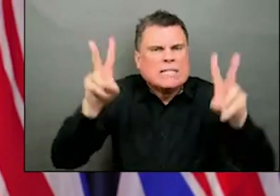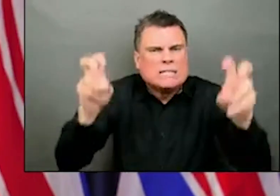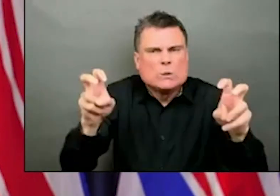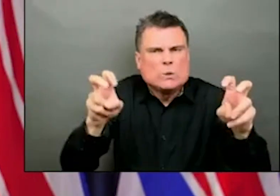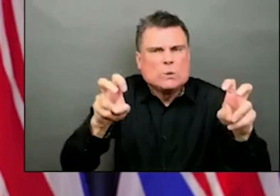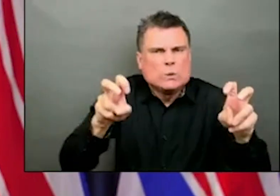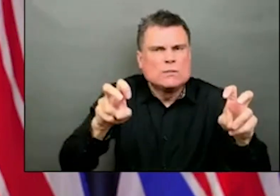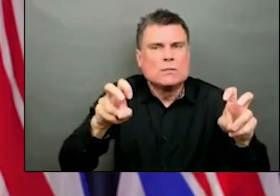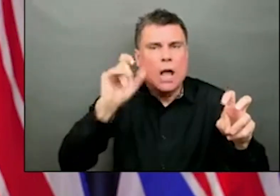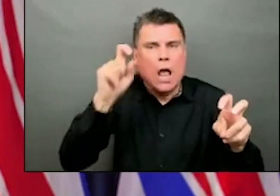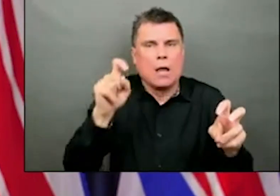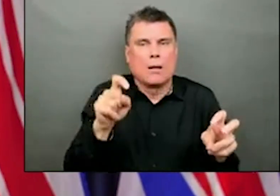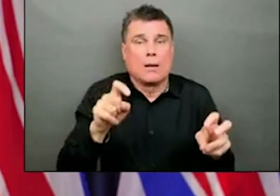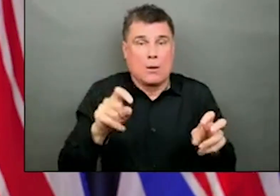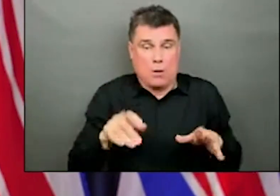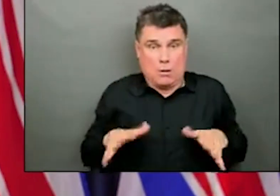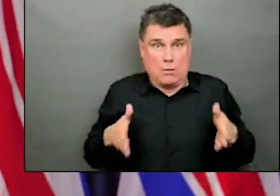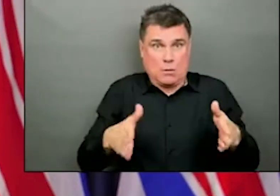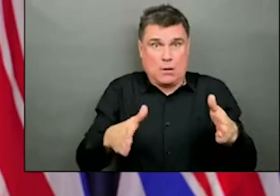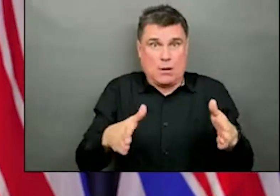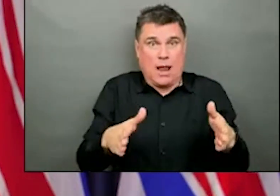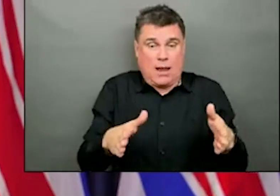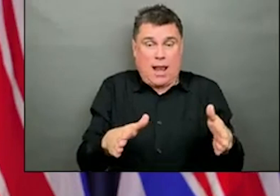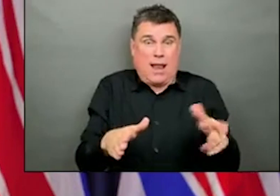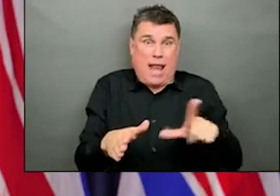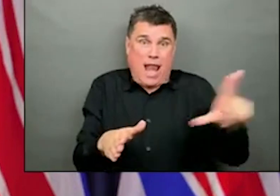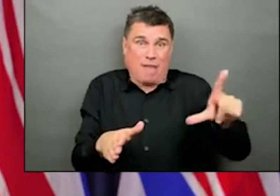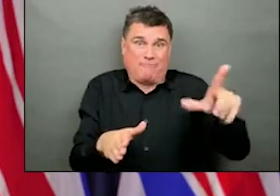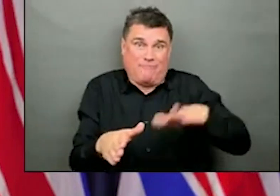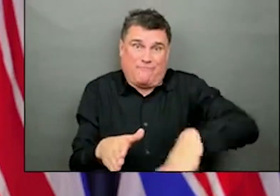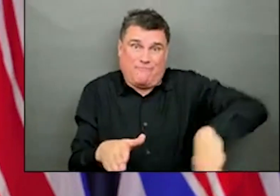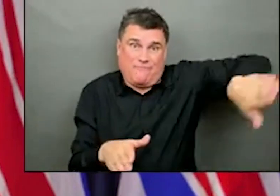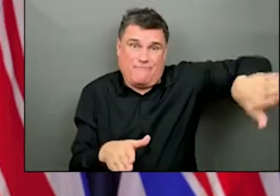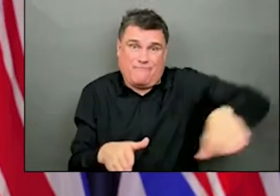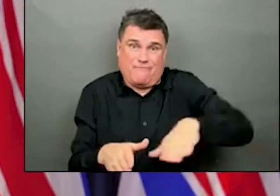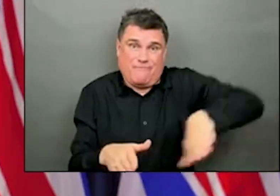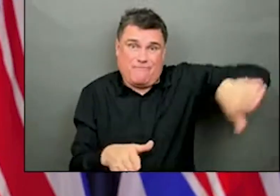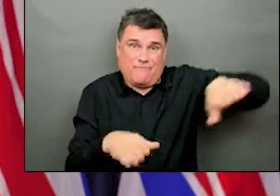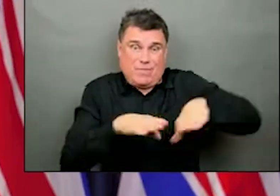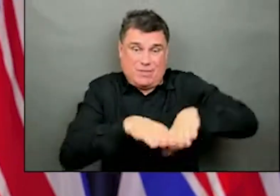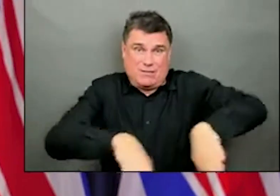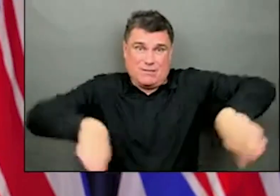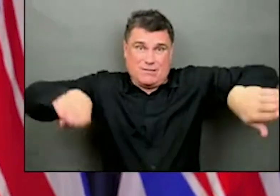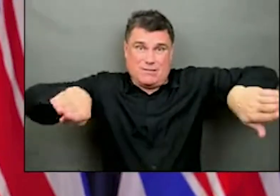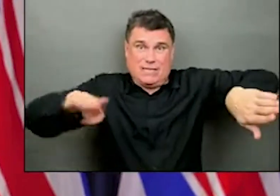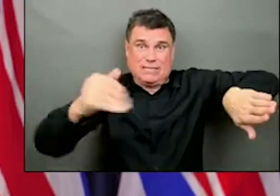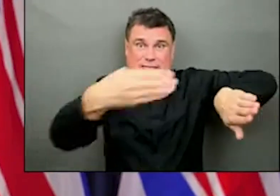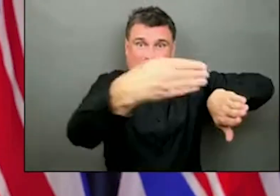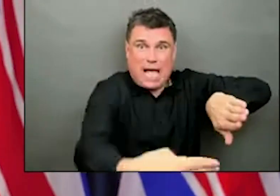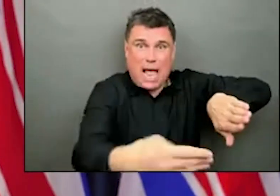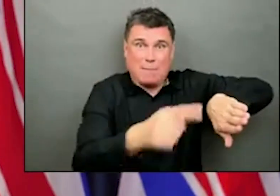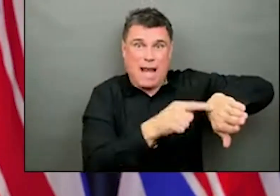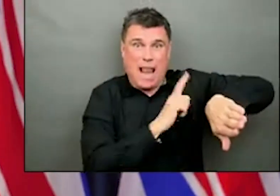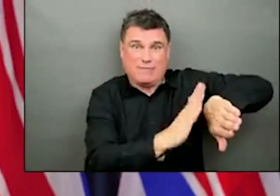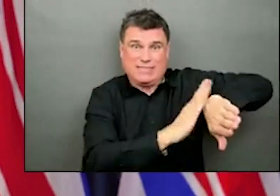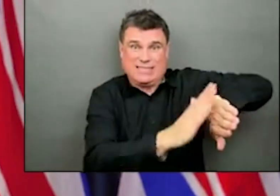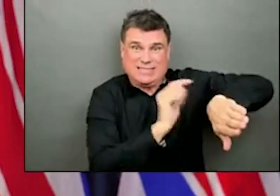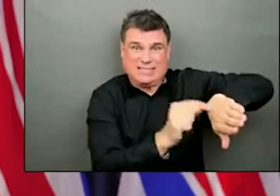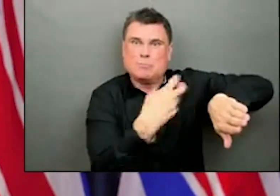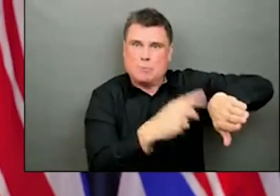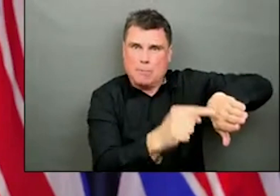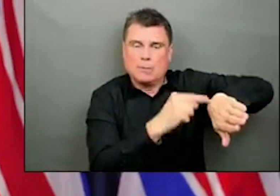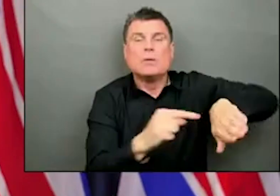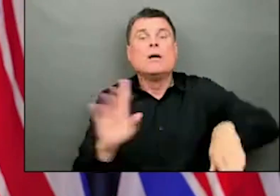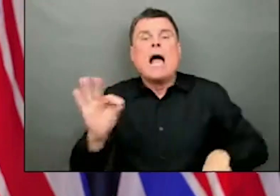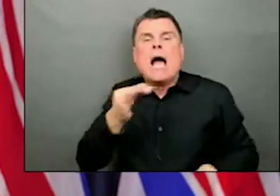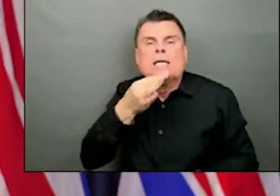Utilities Commission, had they been asked early in the process, may well have had expert witnesses giving that information directly to the public. The